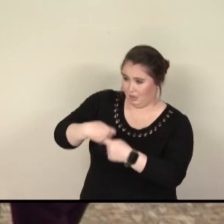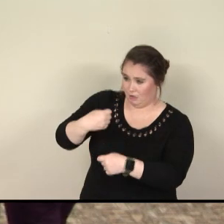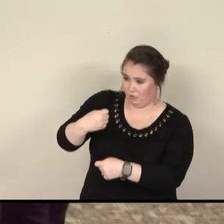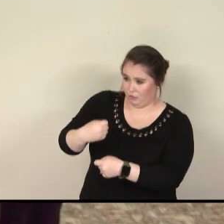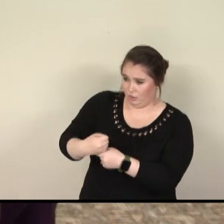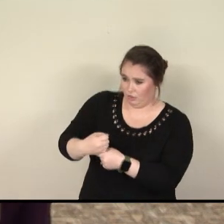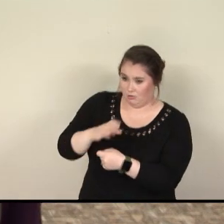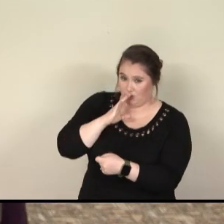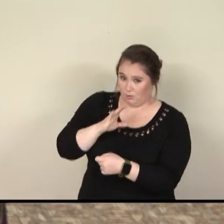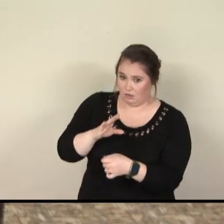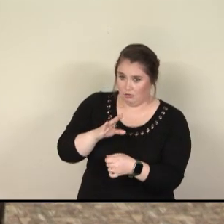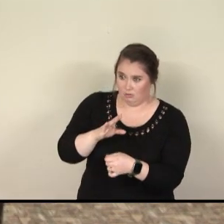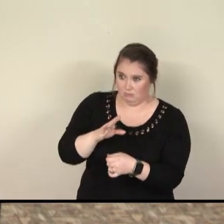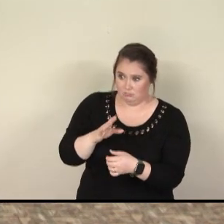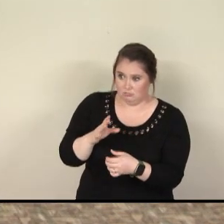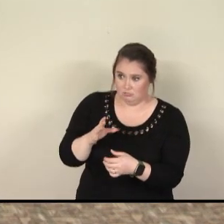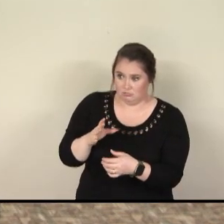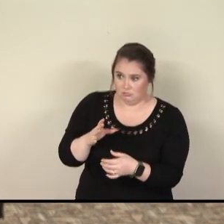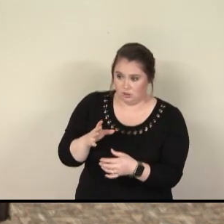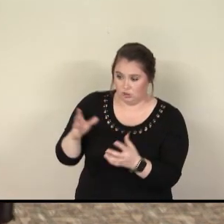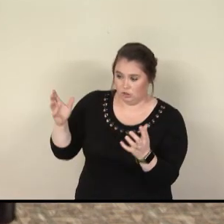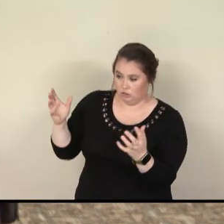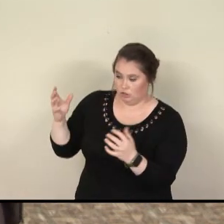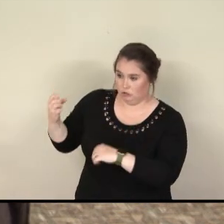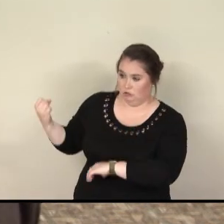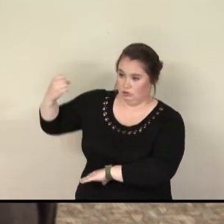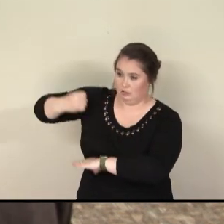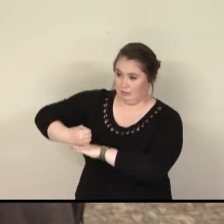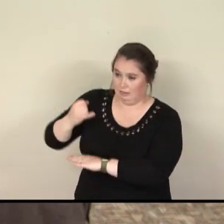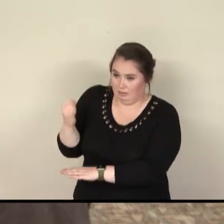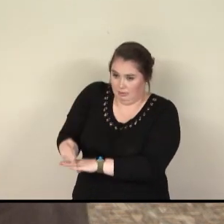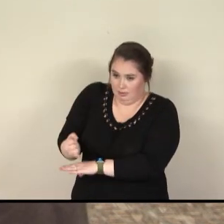Baseball, softball season that we would be shutting this down?